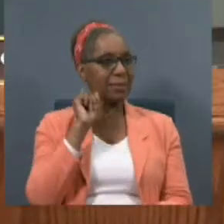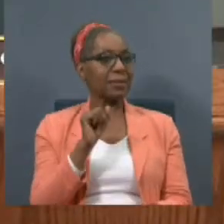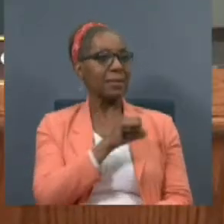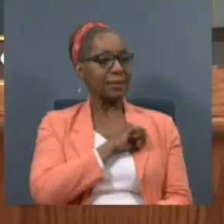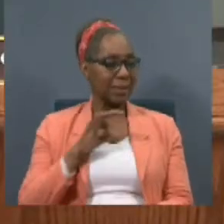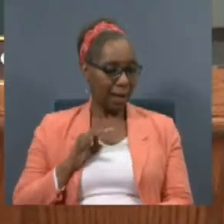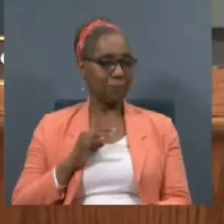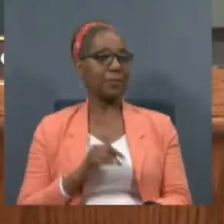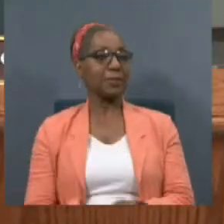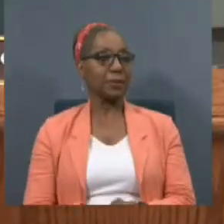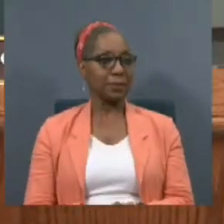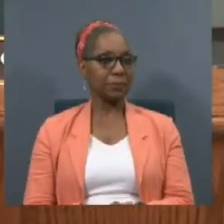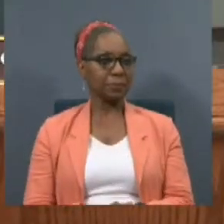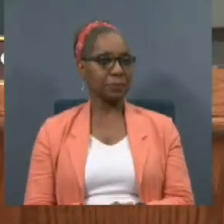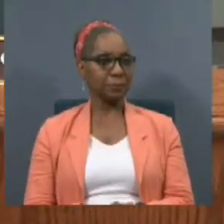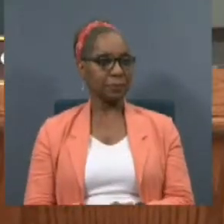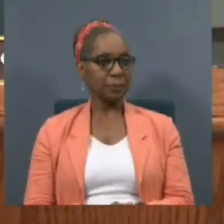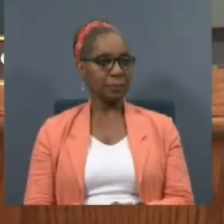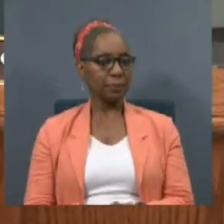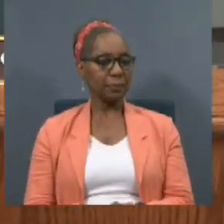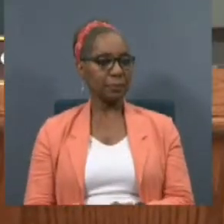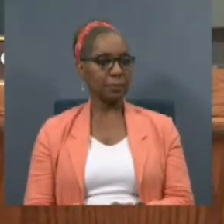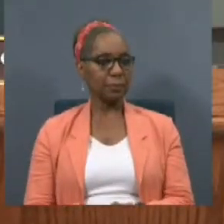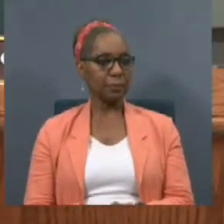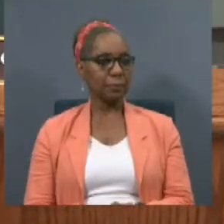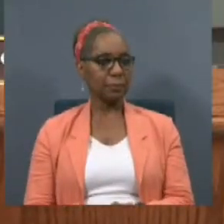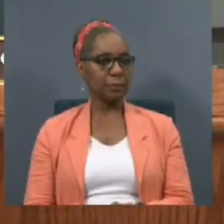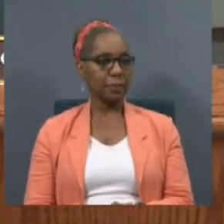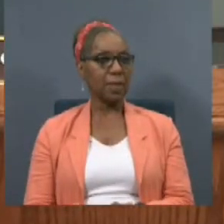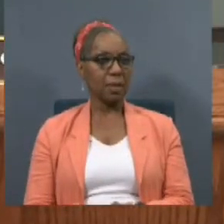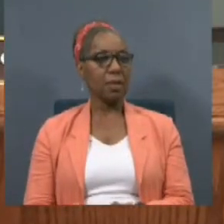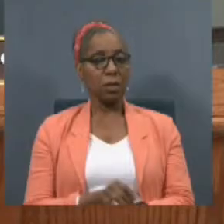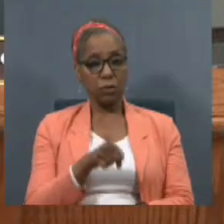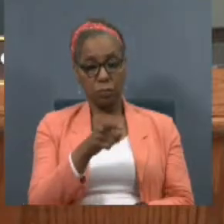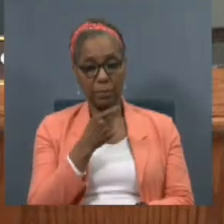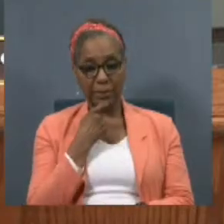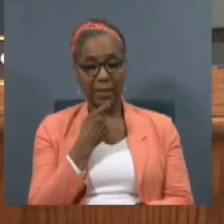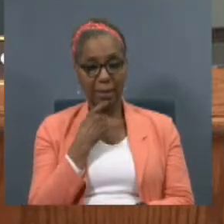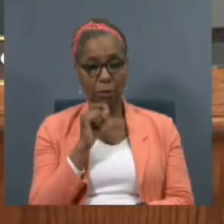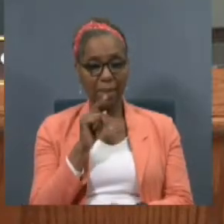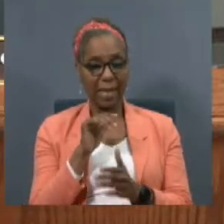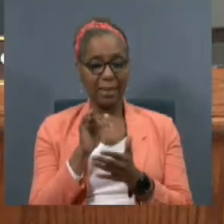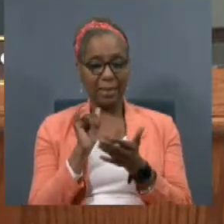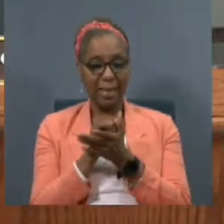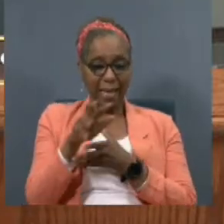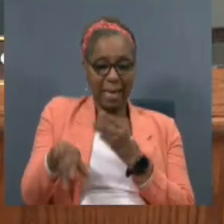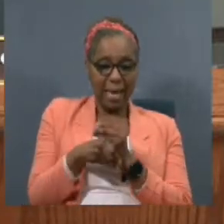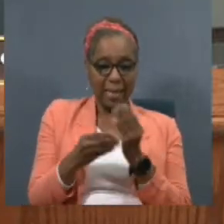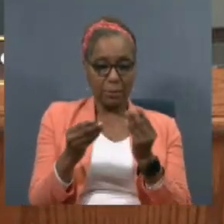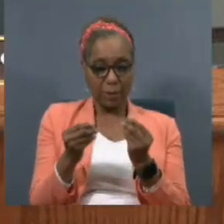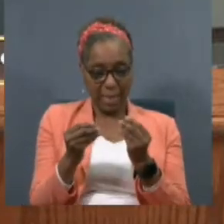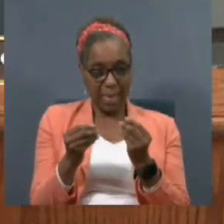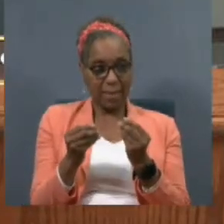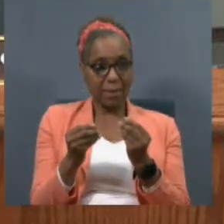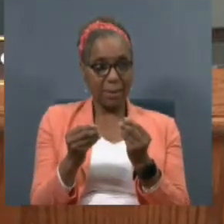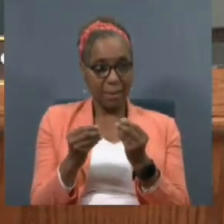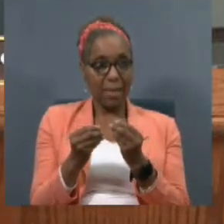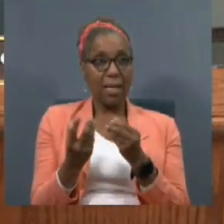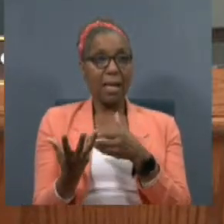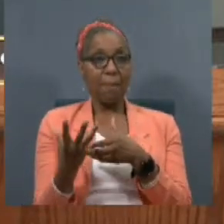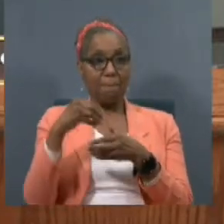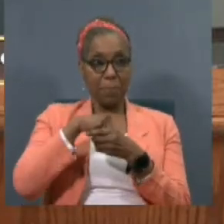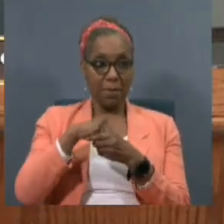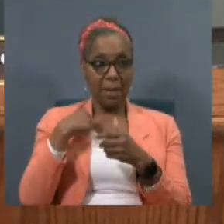staff. But yes, and basically you're saying this annexed land is being brought back into